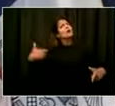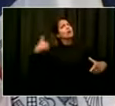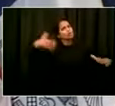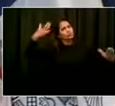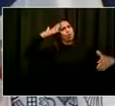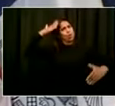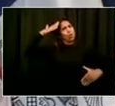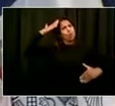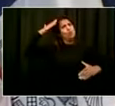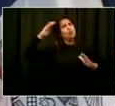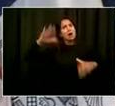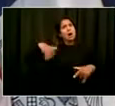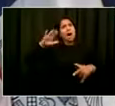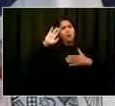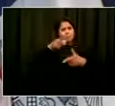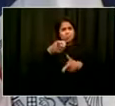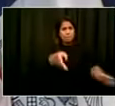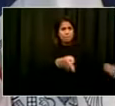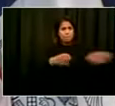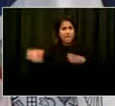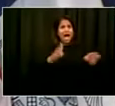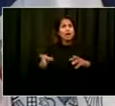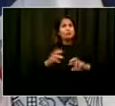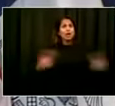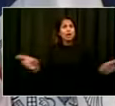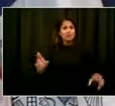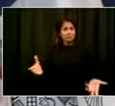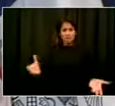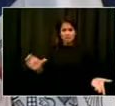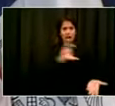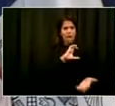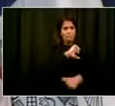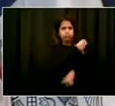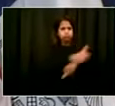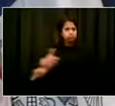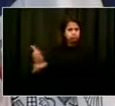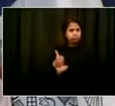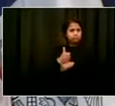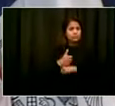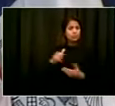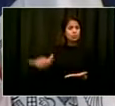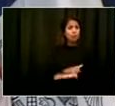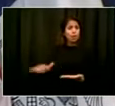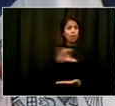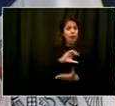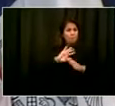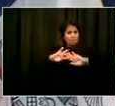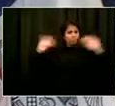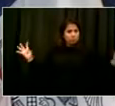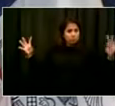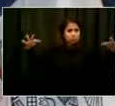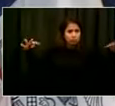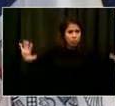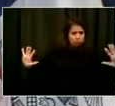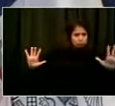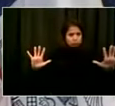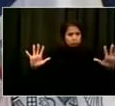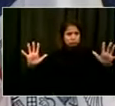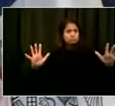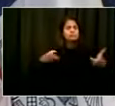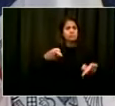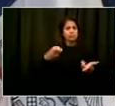would not dismiss the question, Gersh. I think it's a fair question. It's something that Commissioner Shea and I